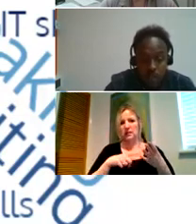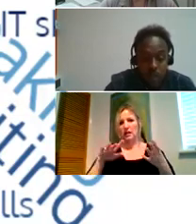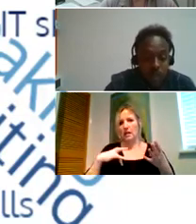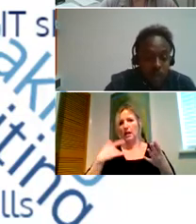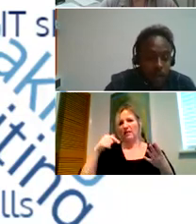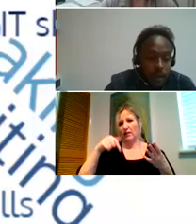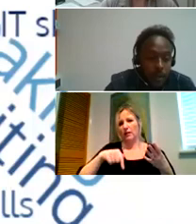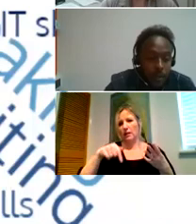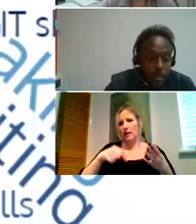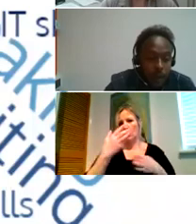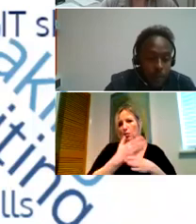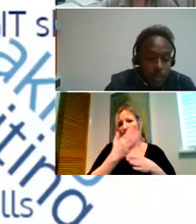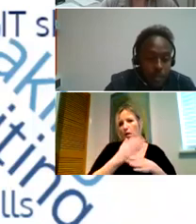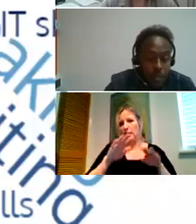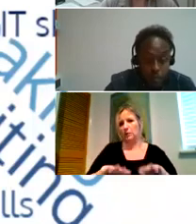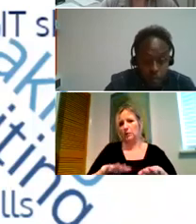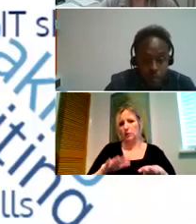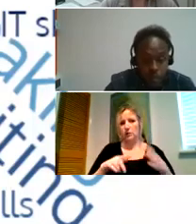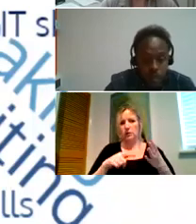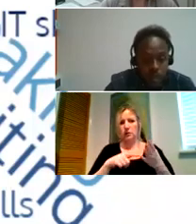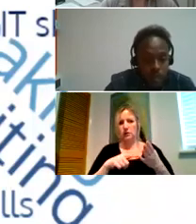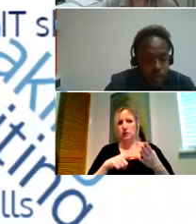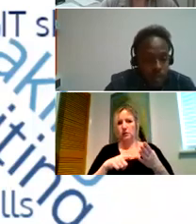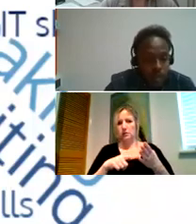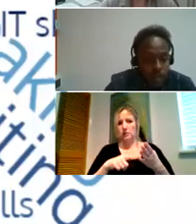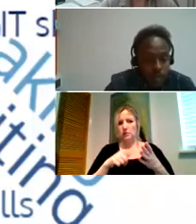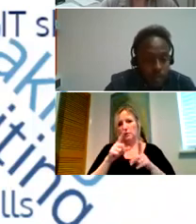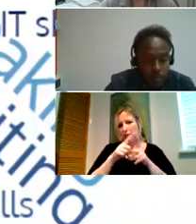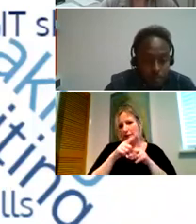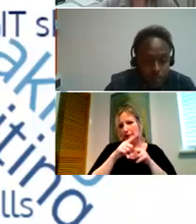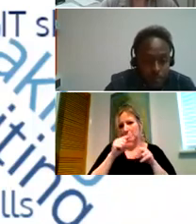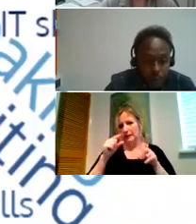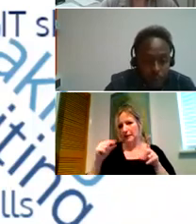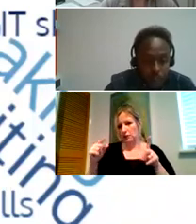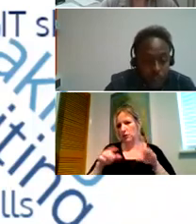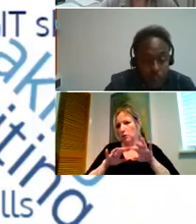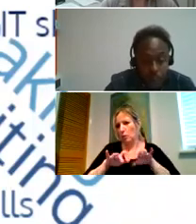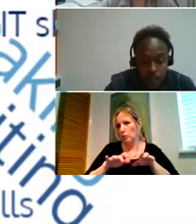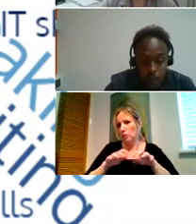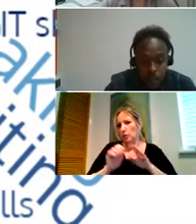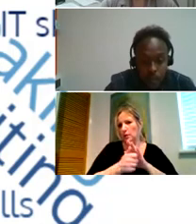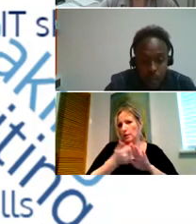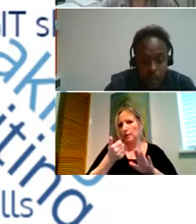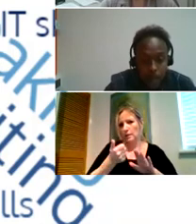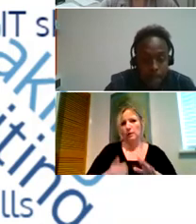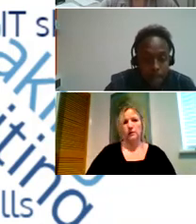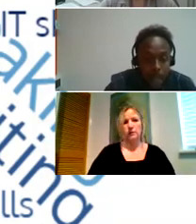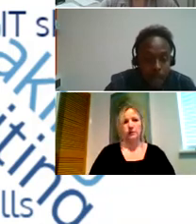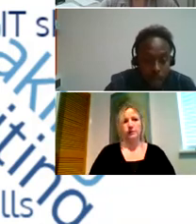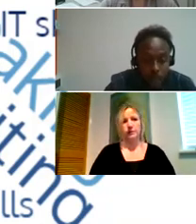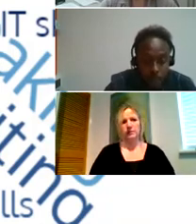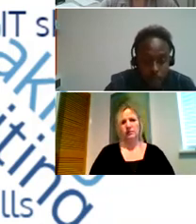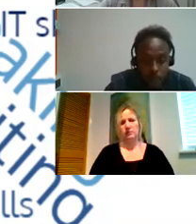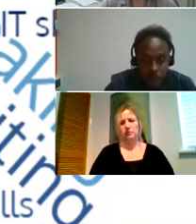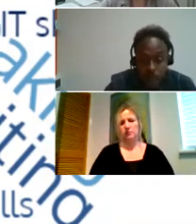skills, which is crucial, especially for